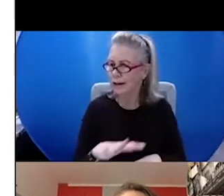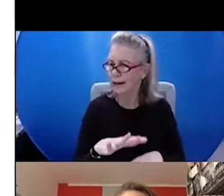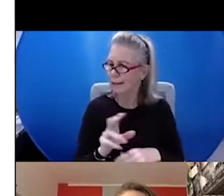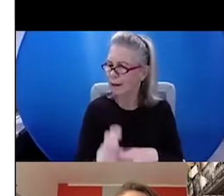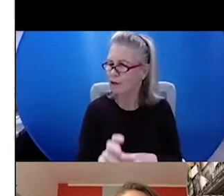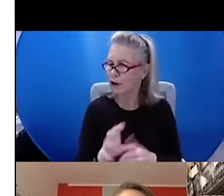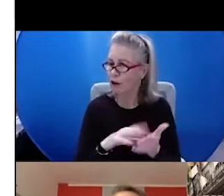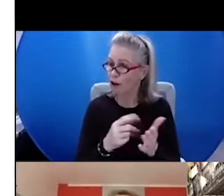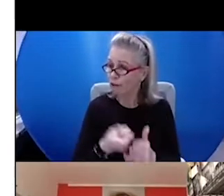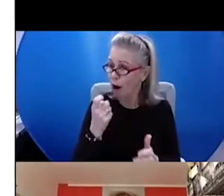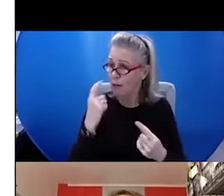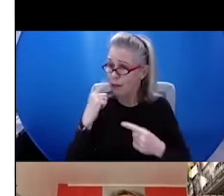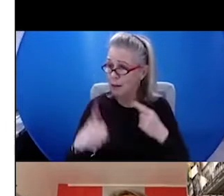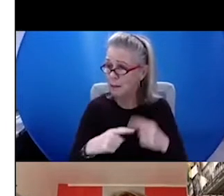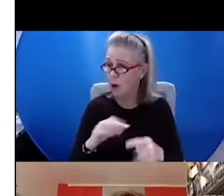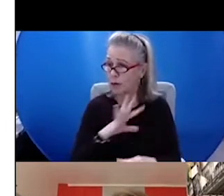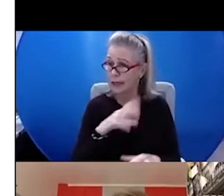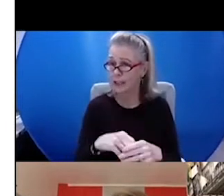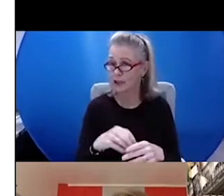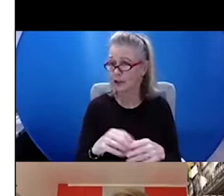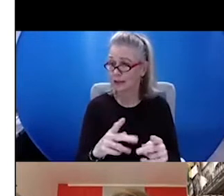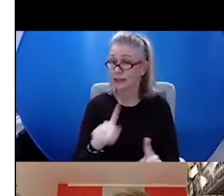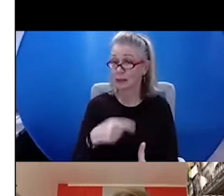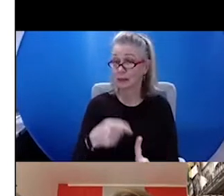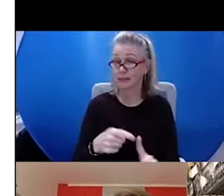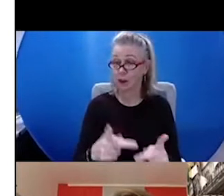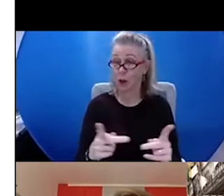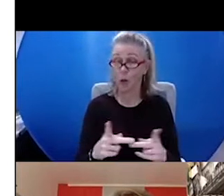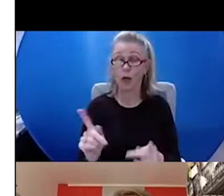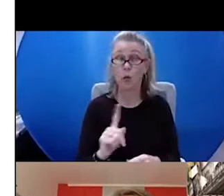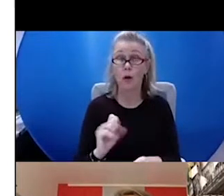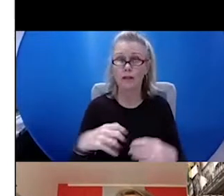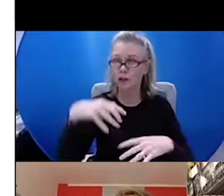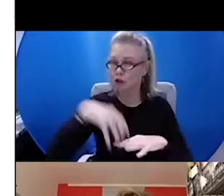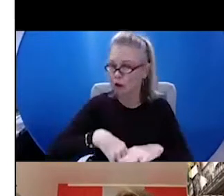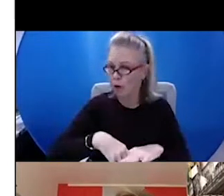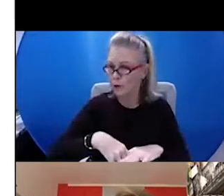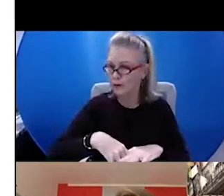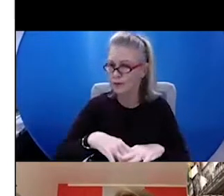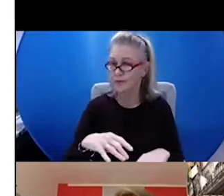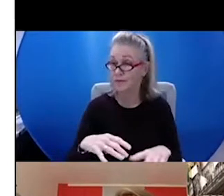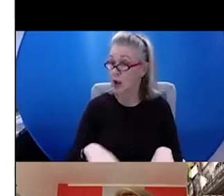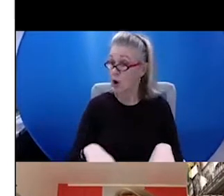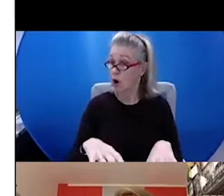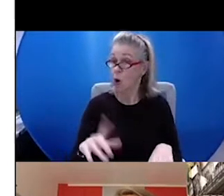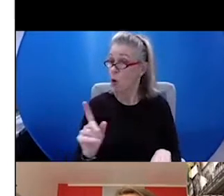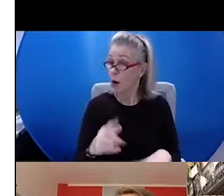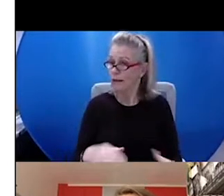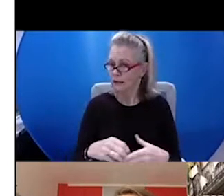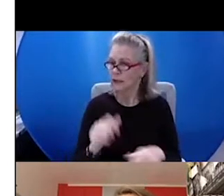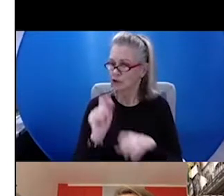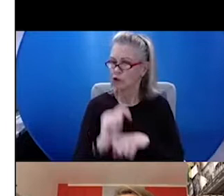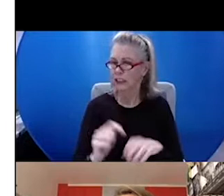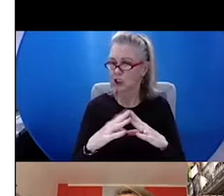and engaging in the specific locality in which it grounds. Hosted in a traditional house, Les 18